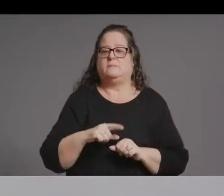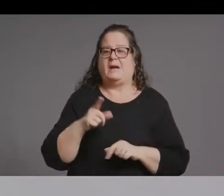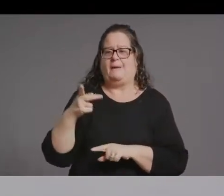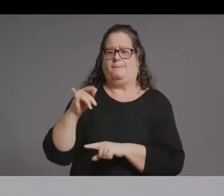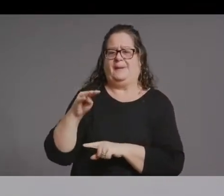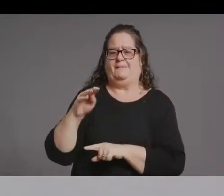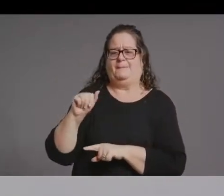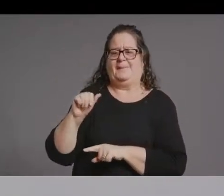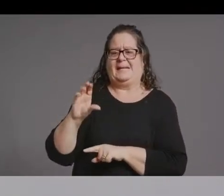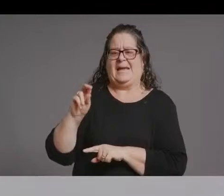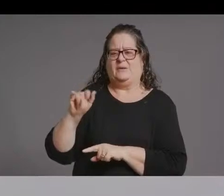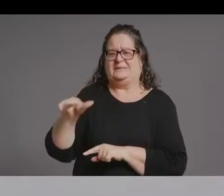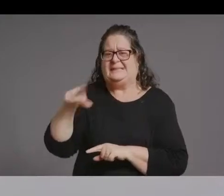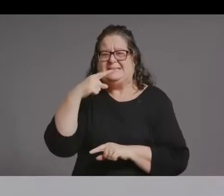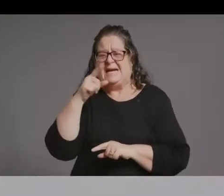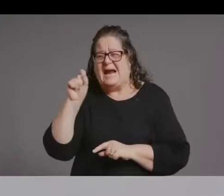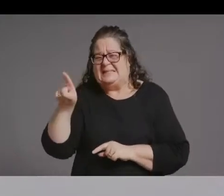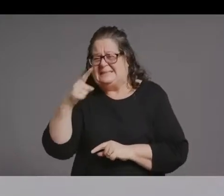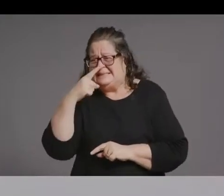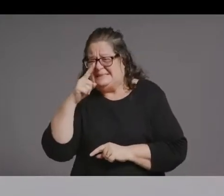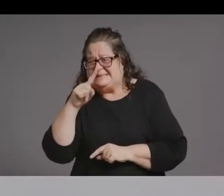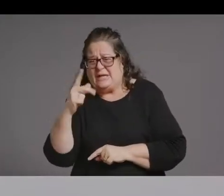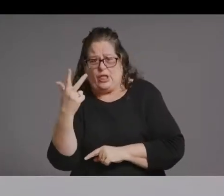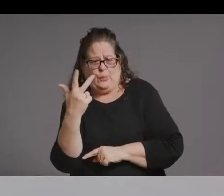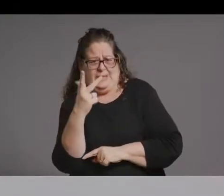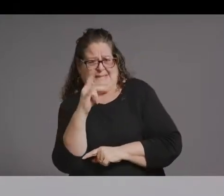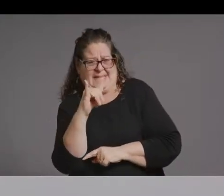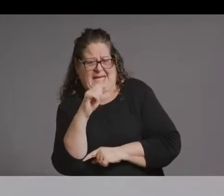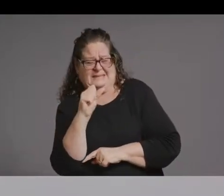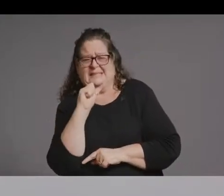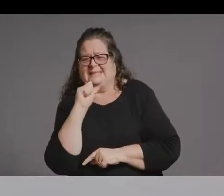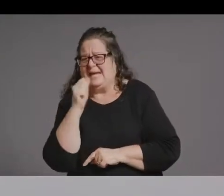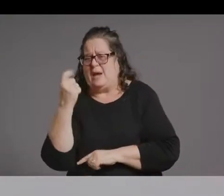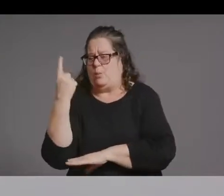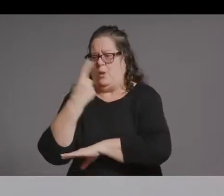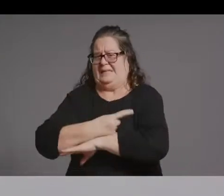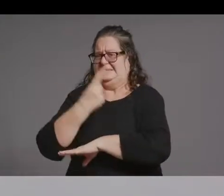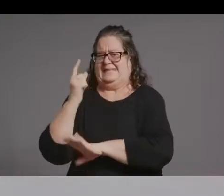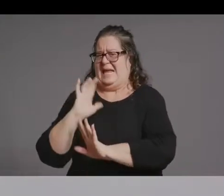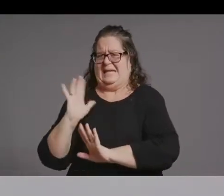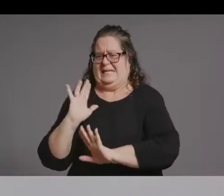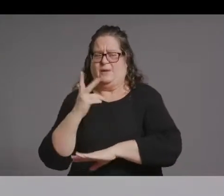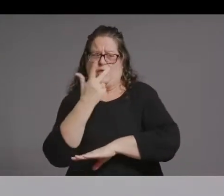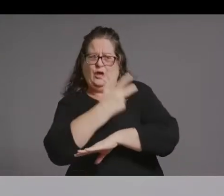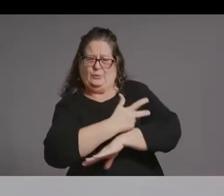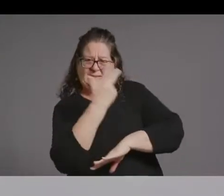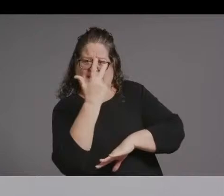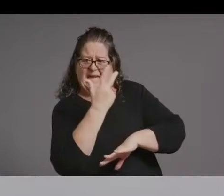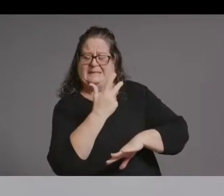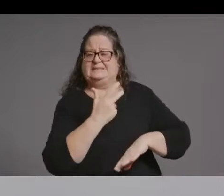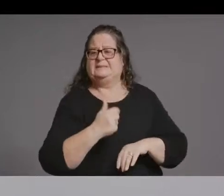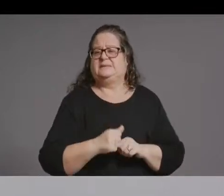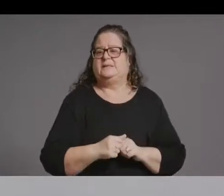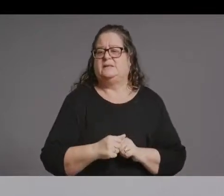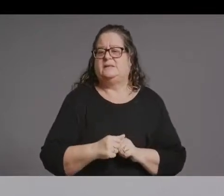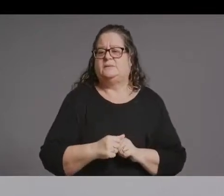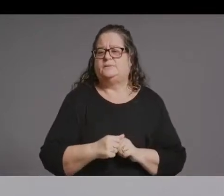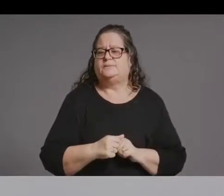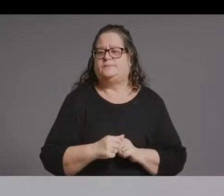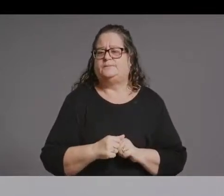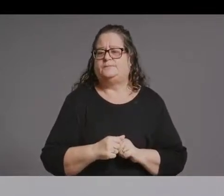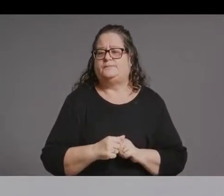days. There was also another, they wanted to be able to use half of the doses that were provided in a mobile